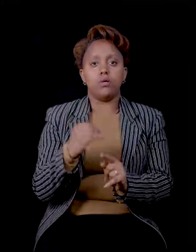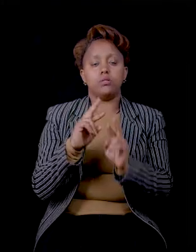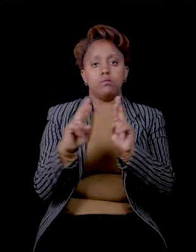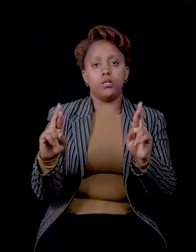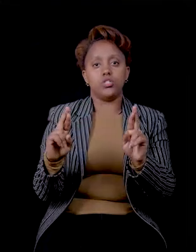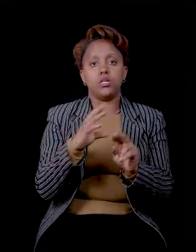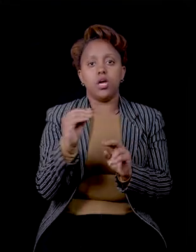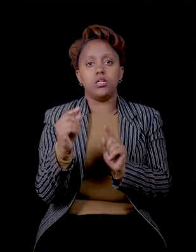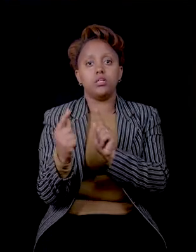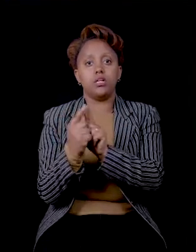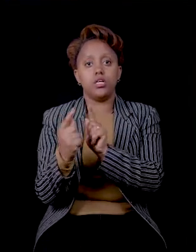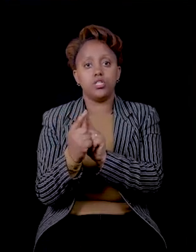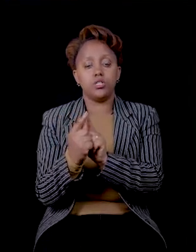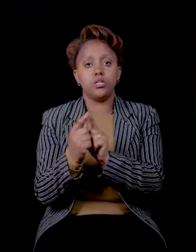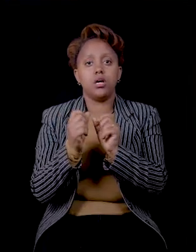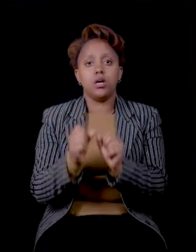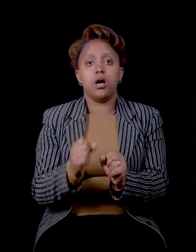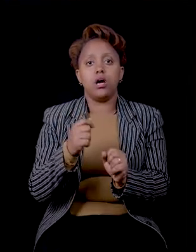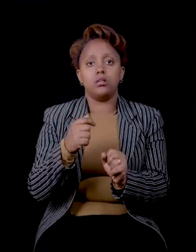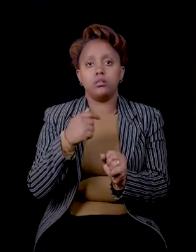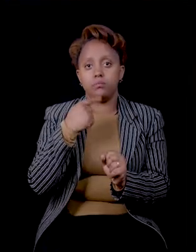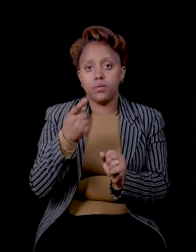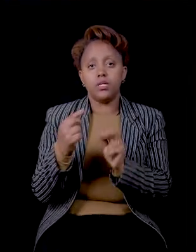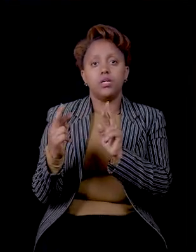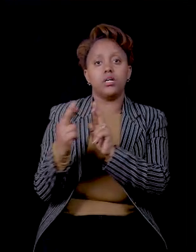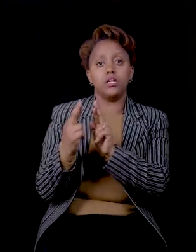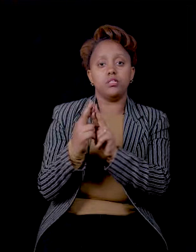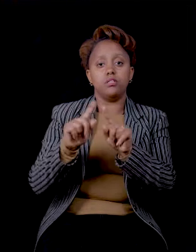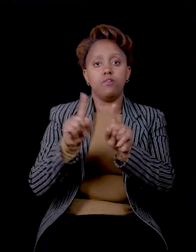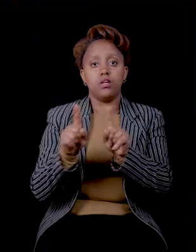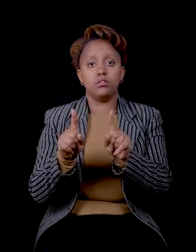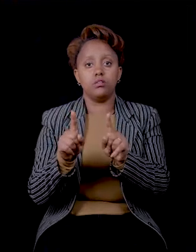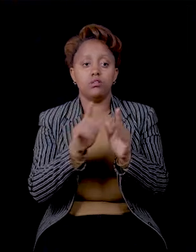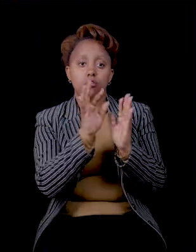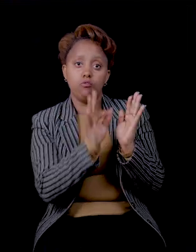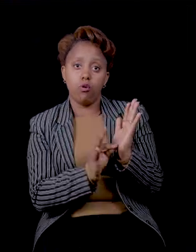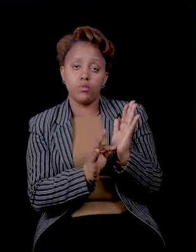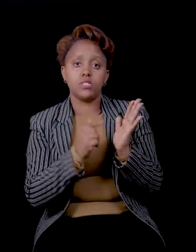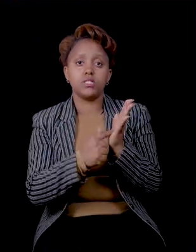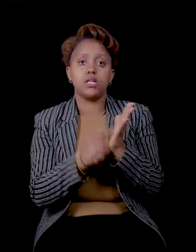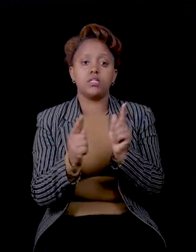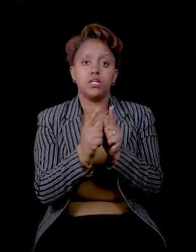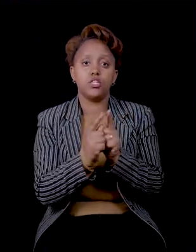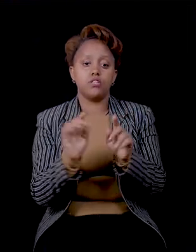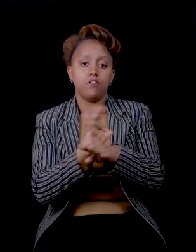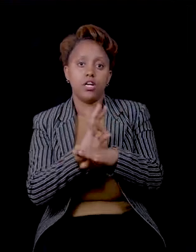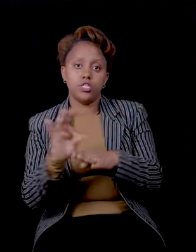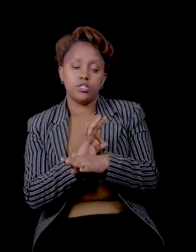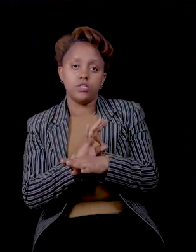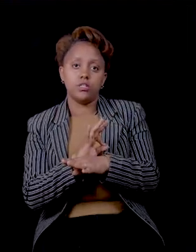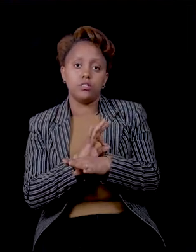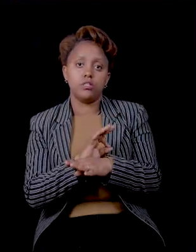of the range. In relations, this can be related in different forms, but that relation to be a